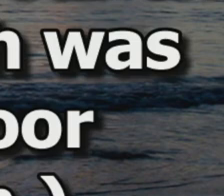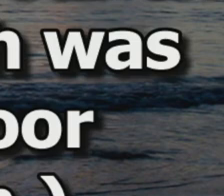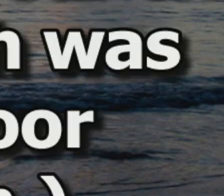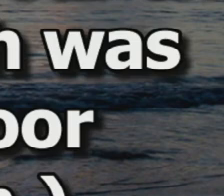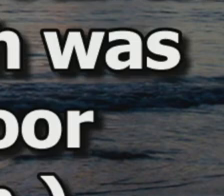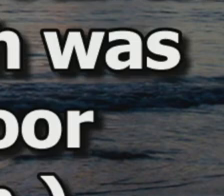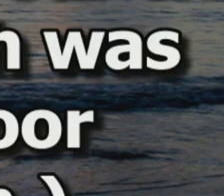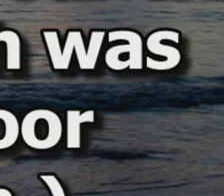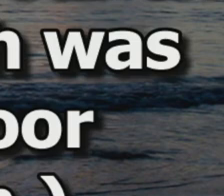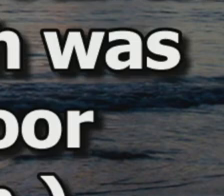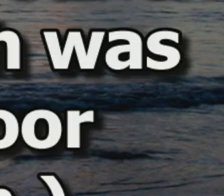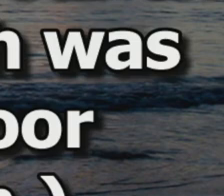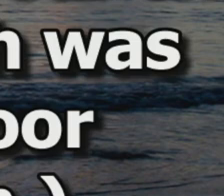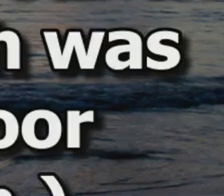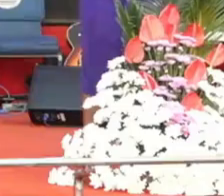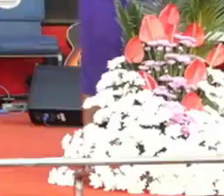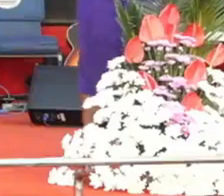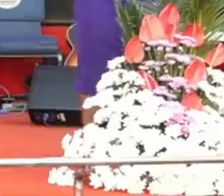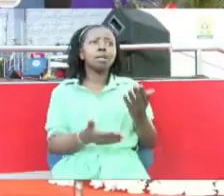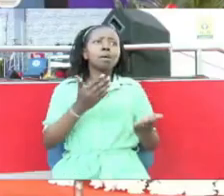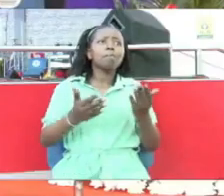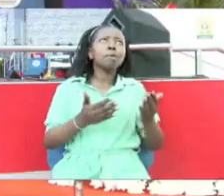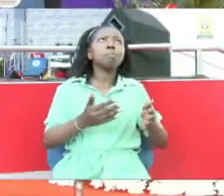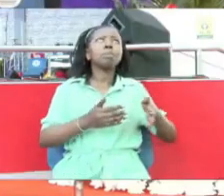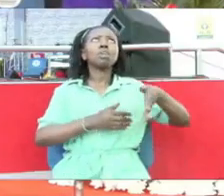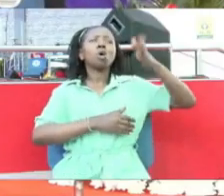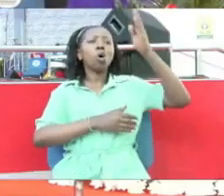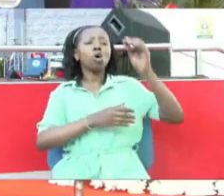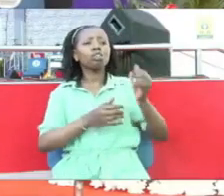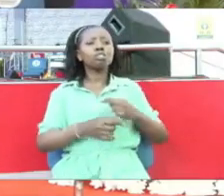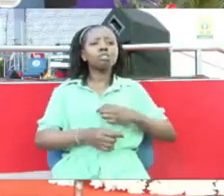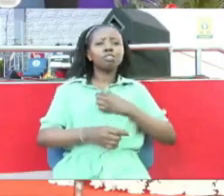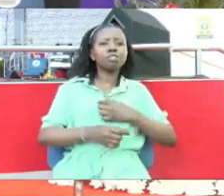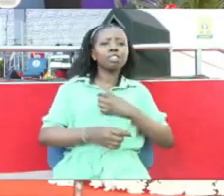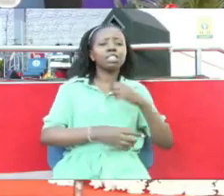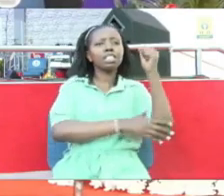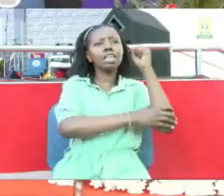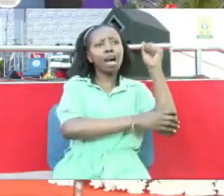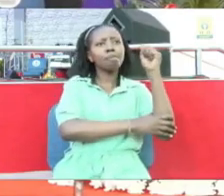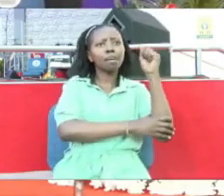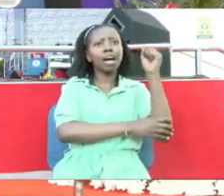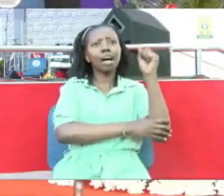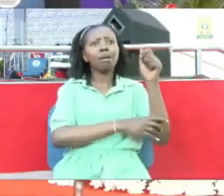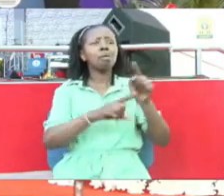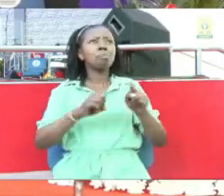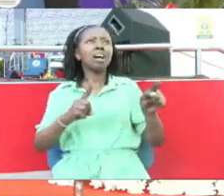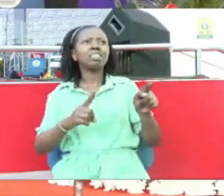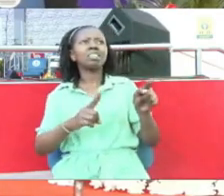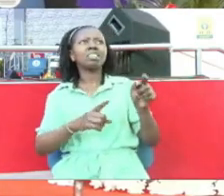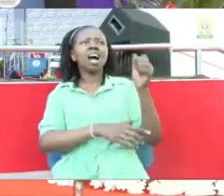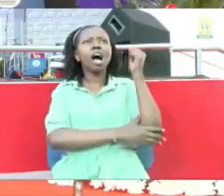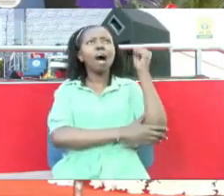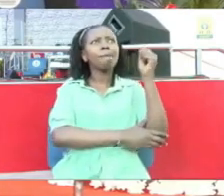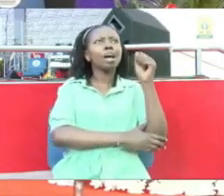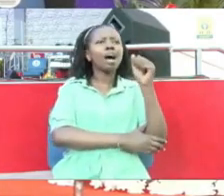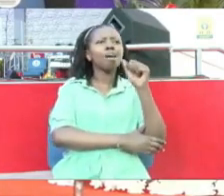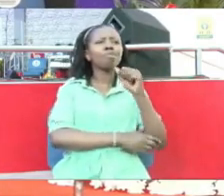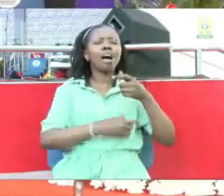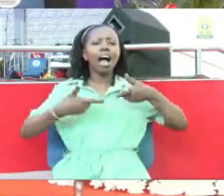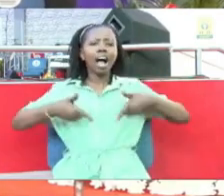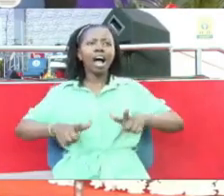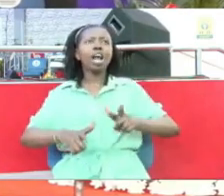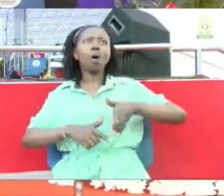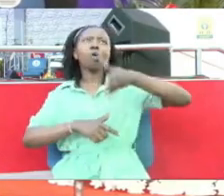lingered, if God had made a visit in that place and he allowed him to pass by, maybe those secrets and